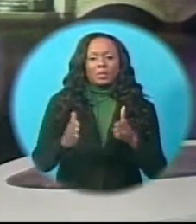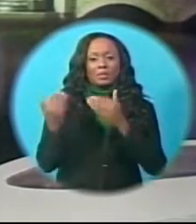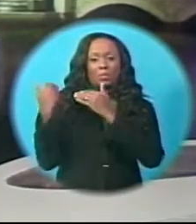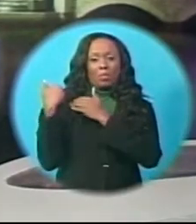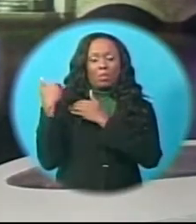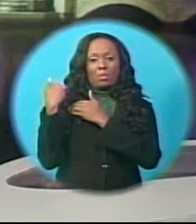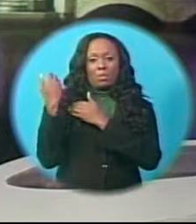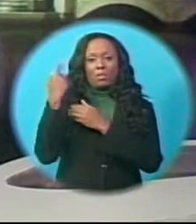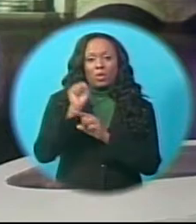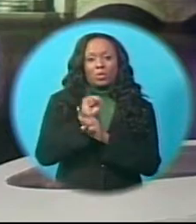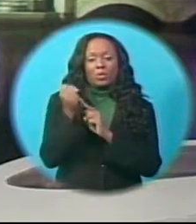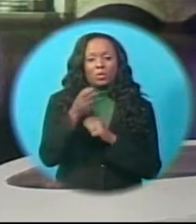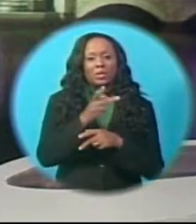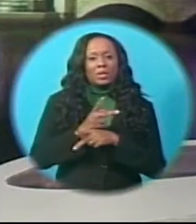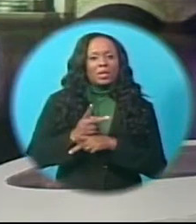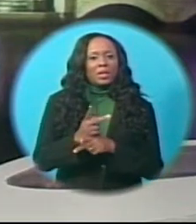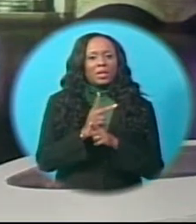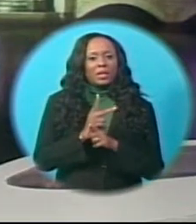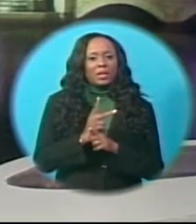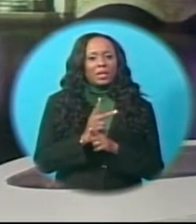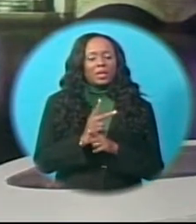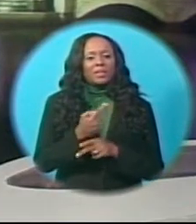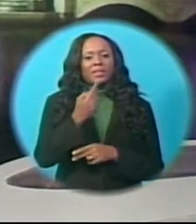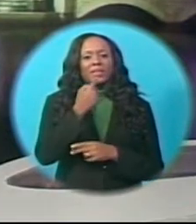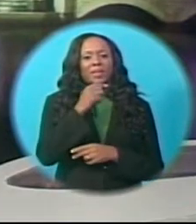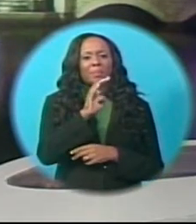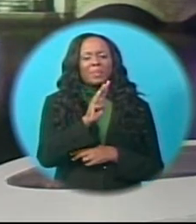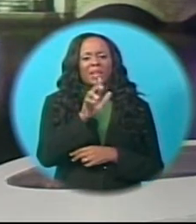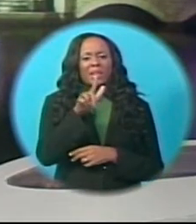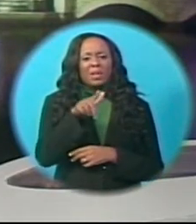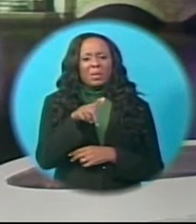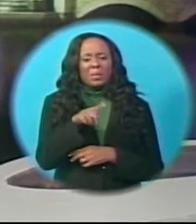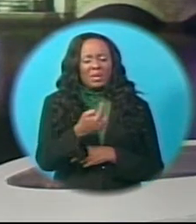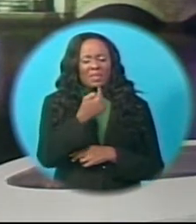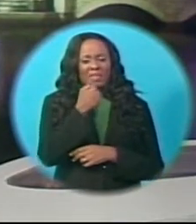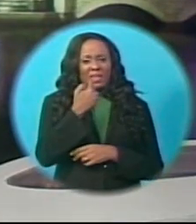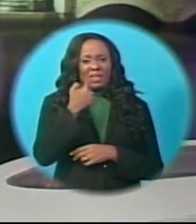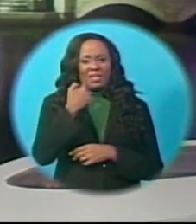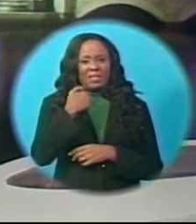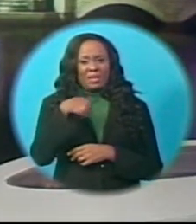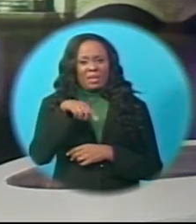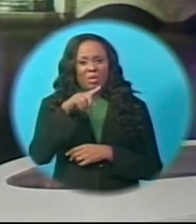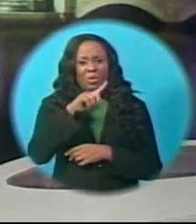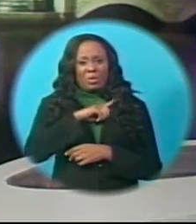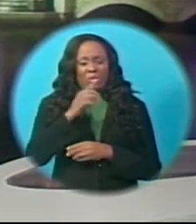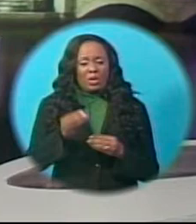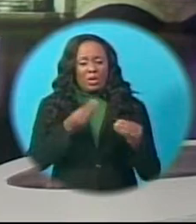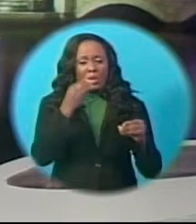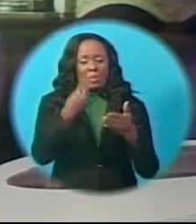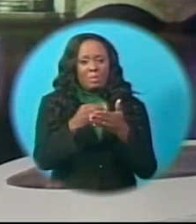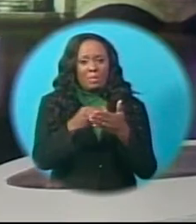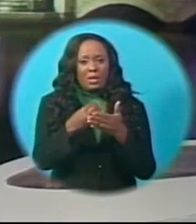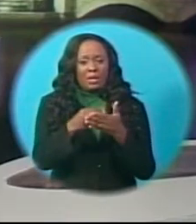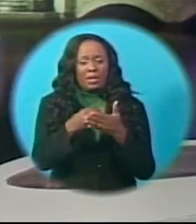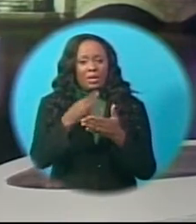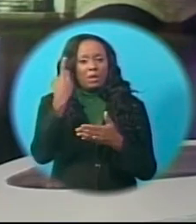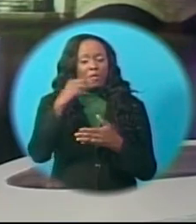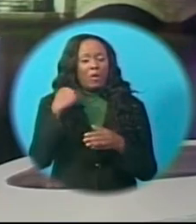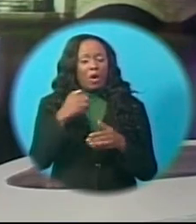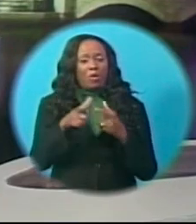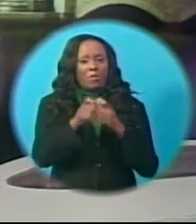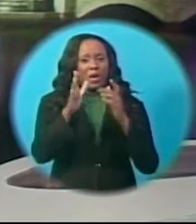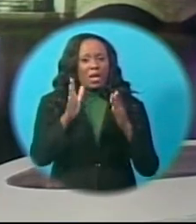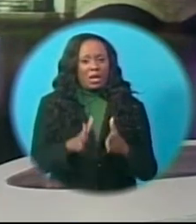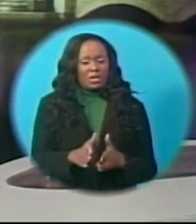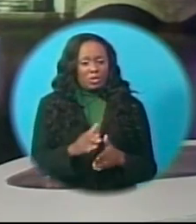Steve Blackett has called the opposition leader's criticism of money allocated to the island's senior athletes distasteful. Minister